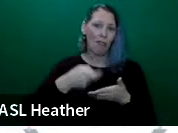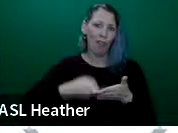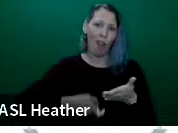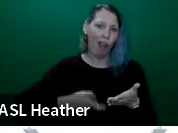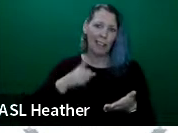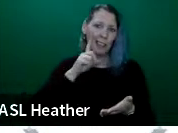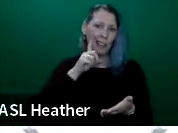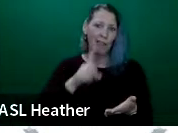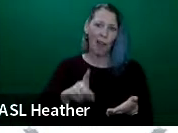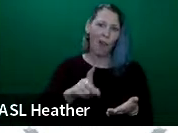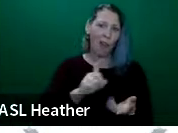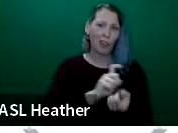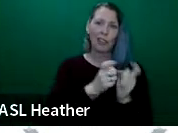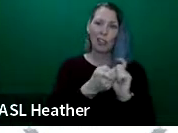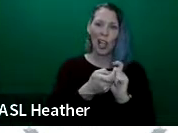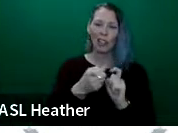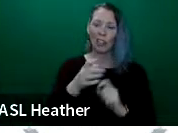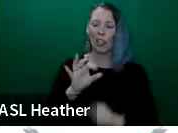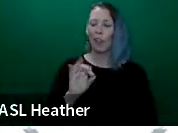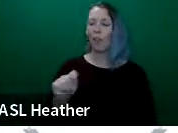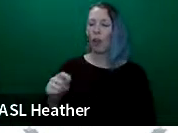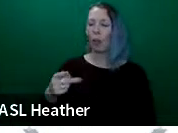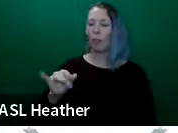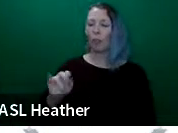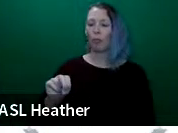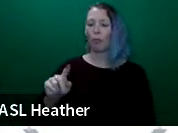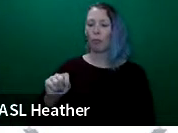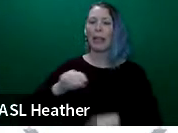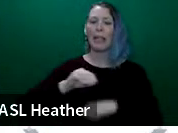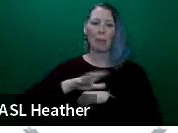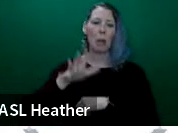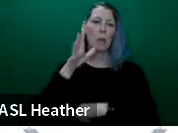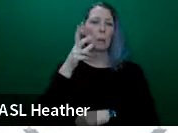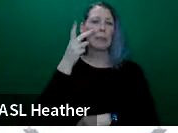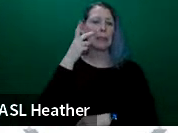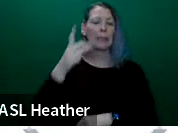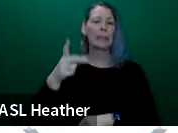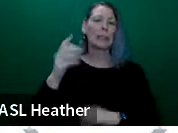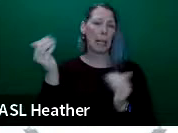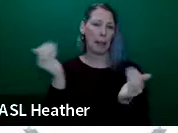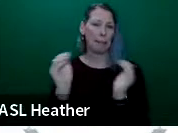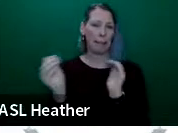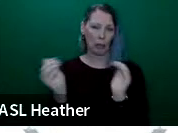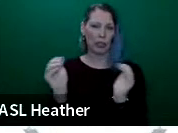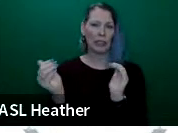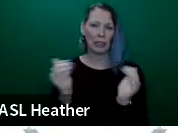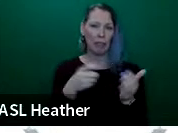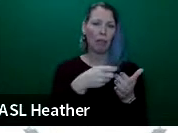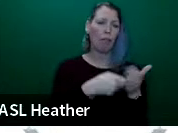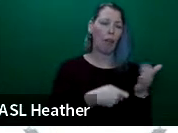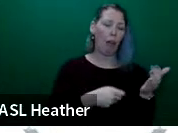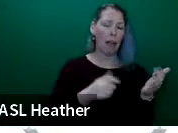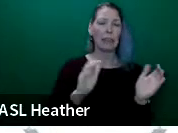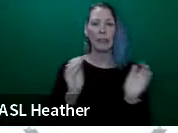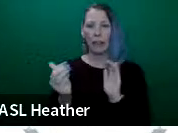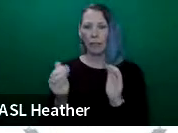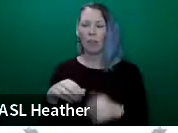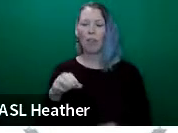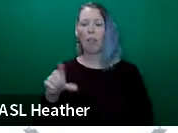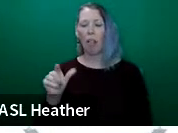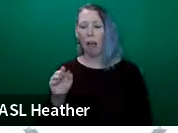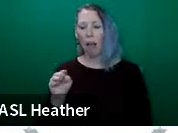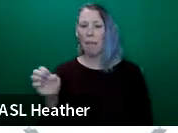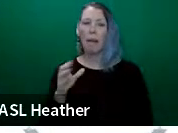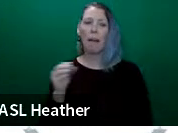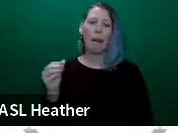changing or a footprint impact. So the next 2 will show you kind of comparison of footprint differences, cost differences, climate and equity.